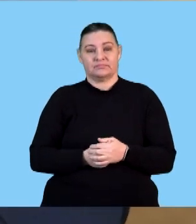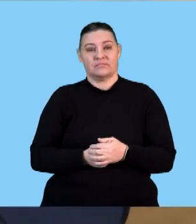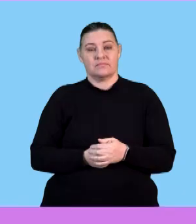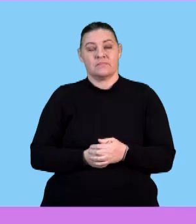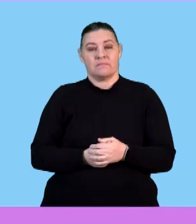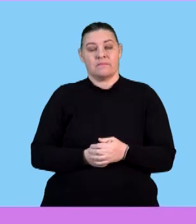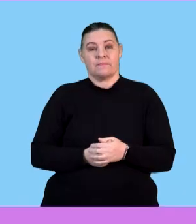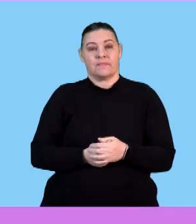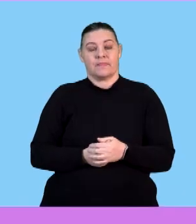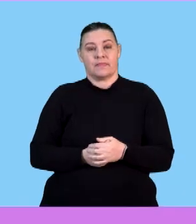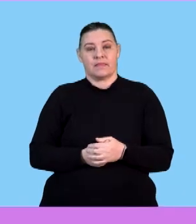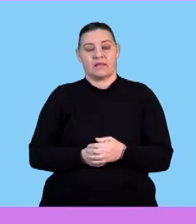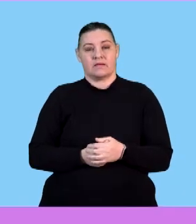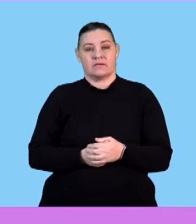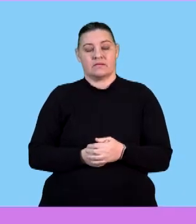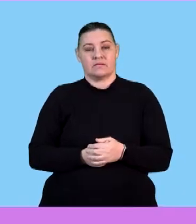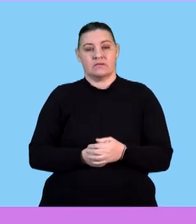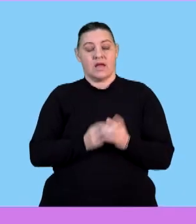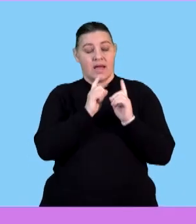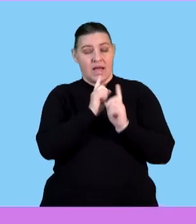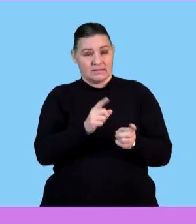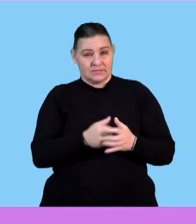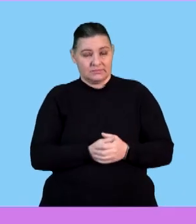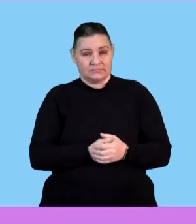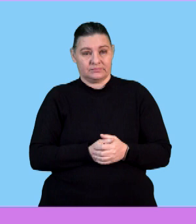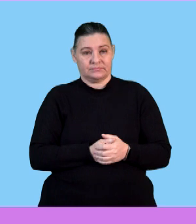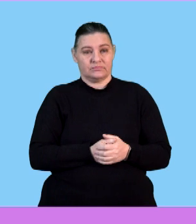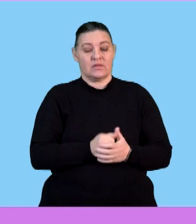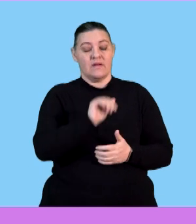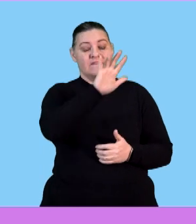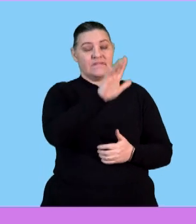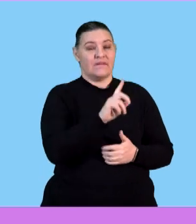So, in this case, we get